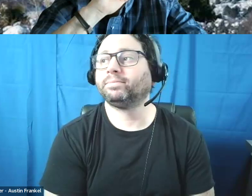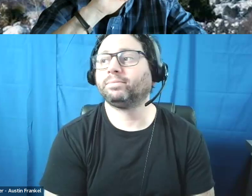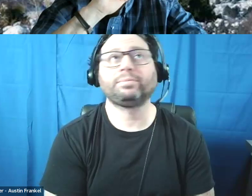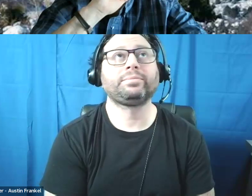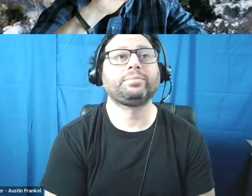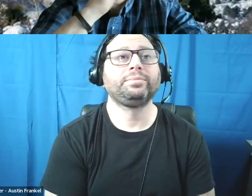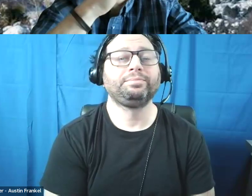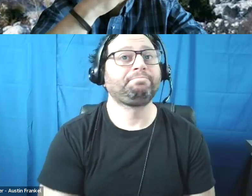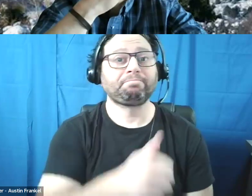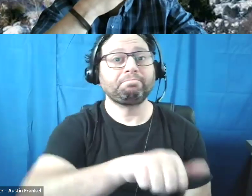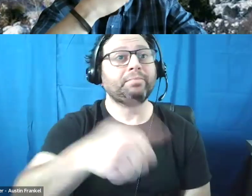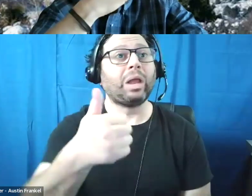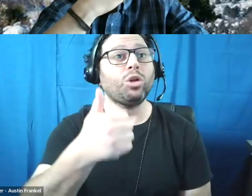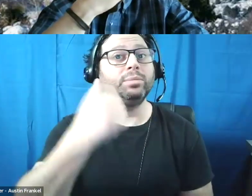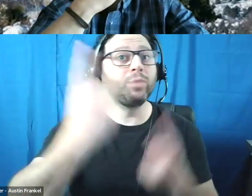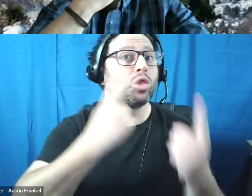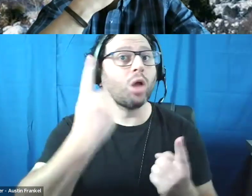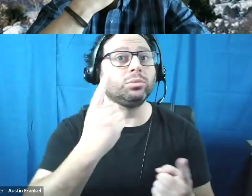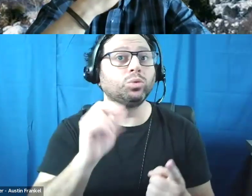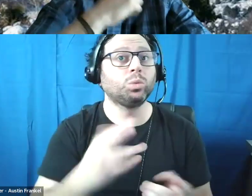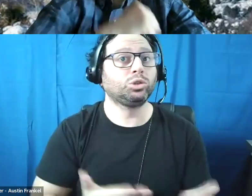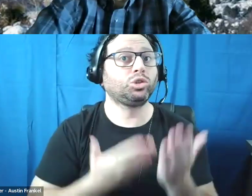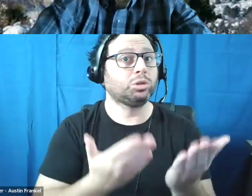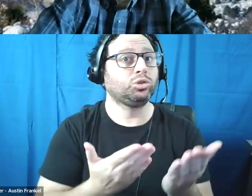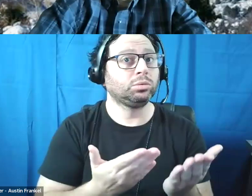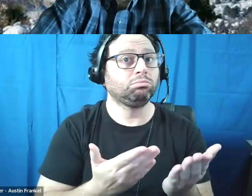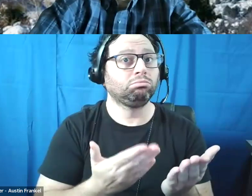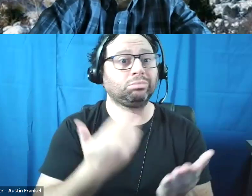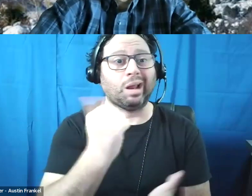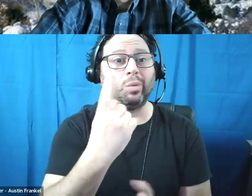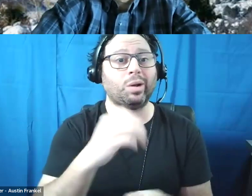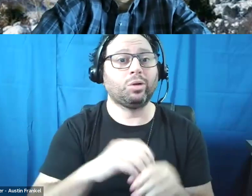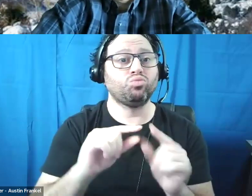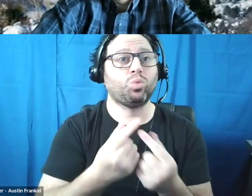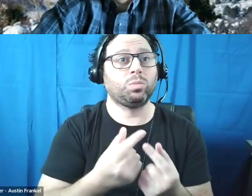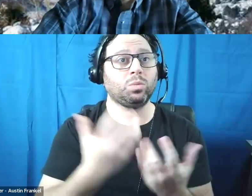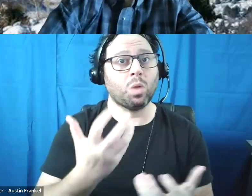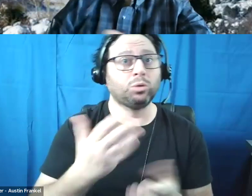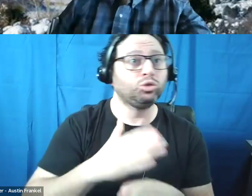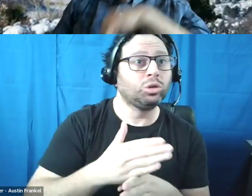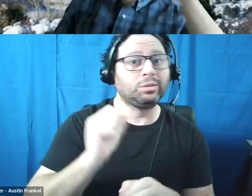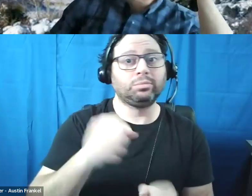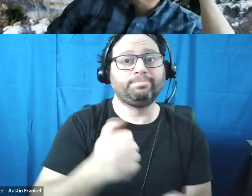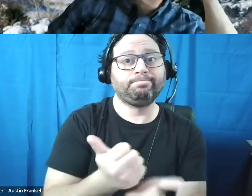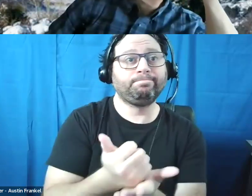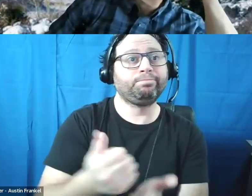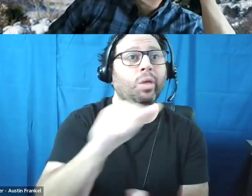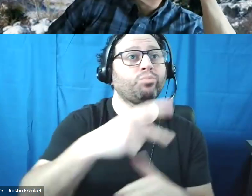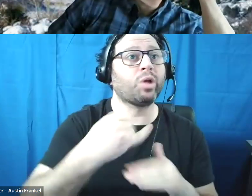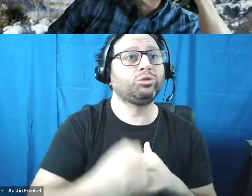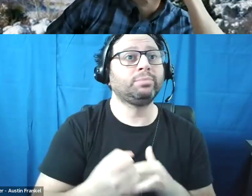Are there any other thoughts or suggestions that anyone in the group would like to share that could be helpful to other